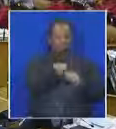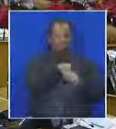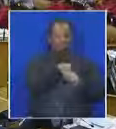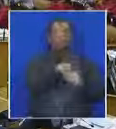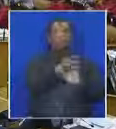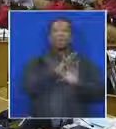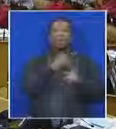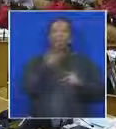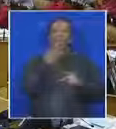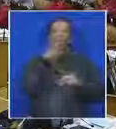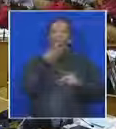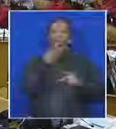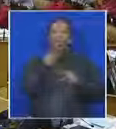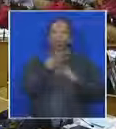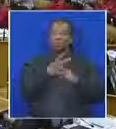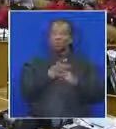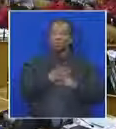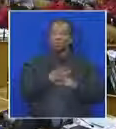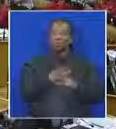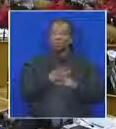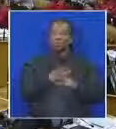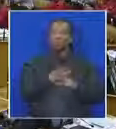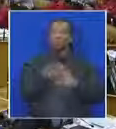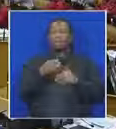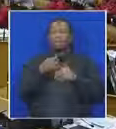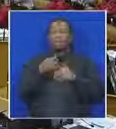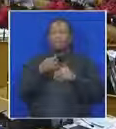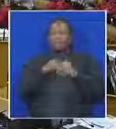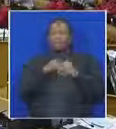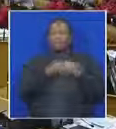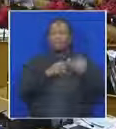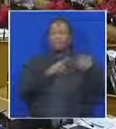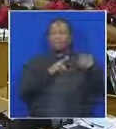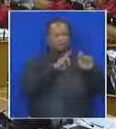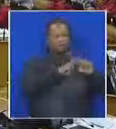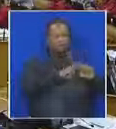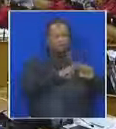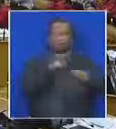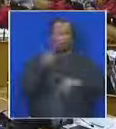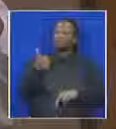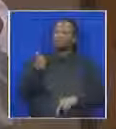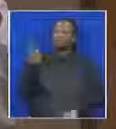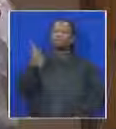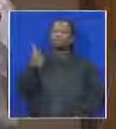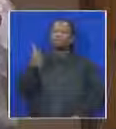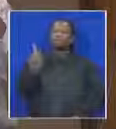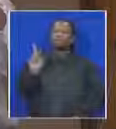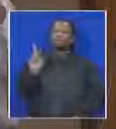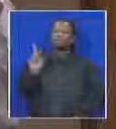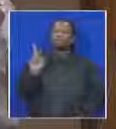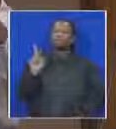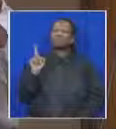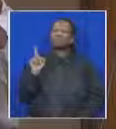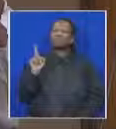from thinking. Honorable member, please take your seat. Yes, what's the point of order?